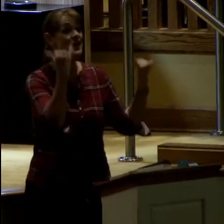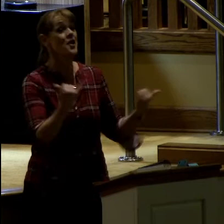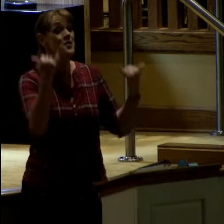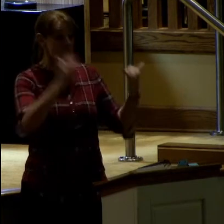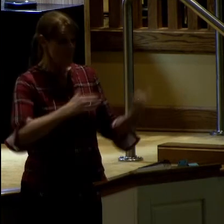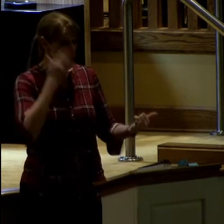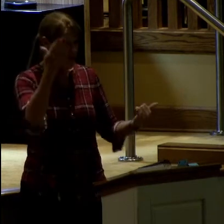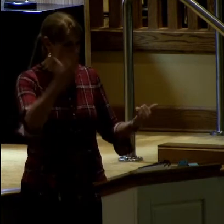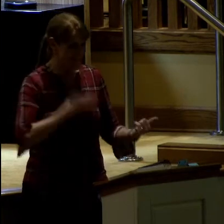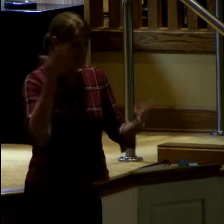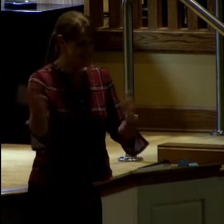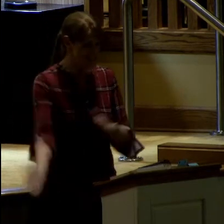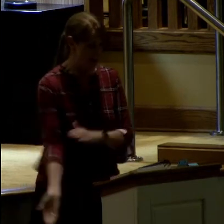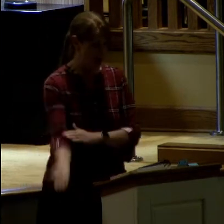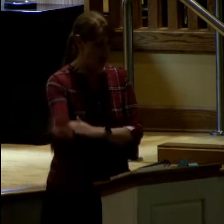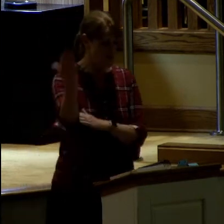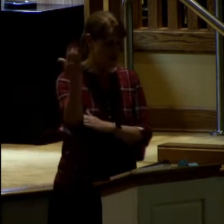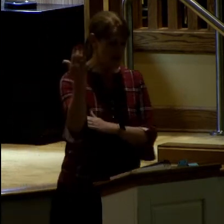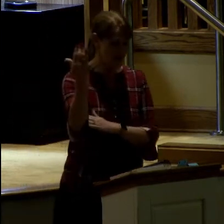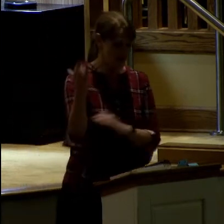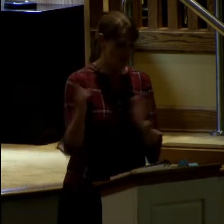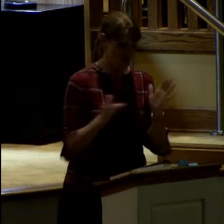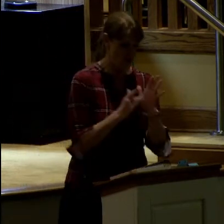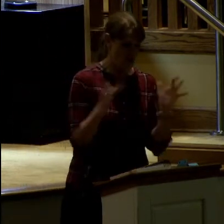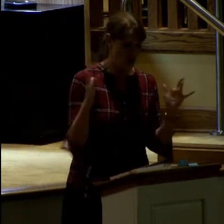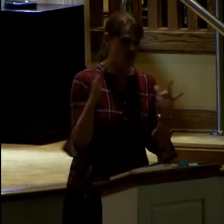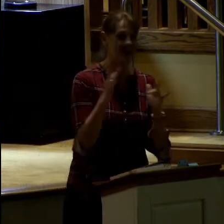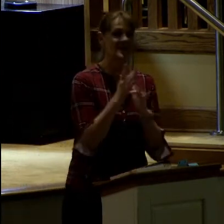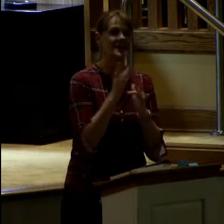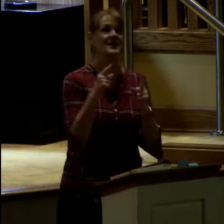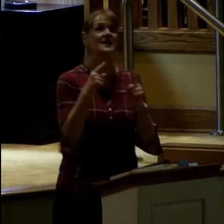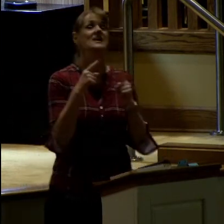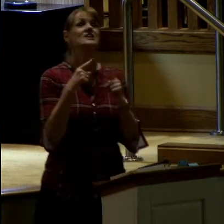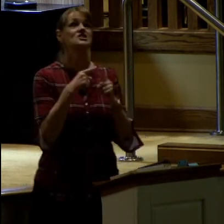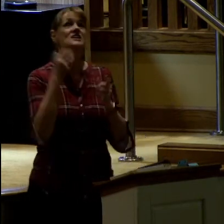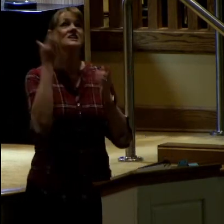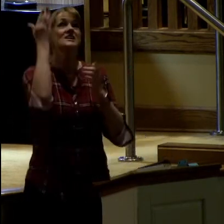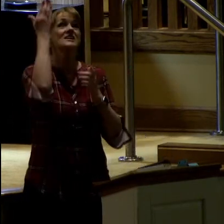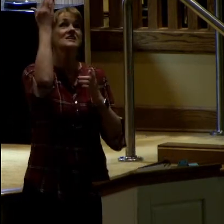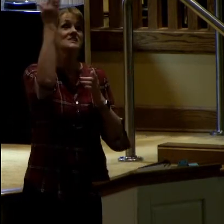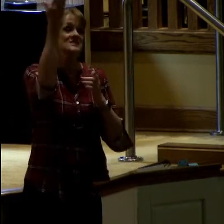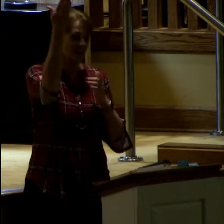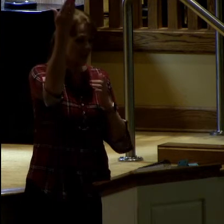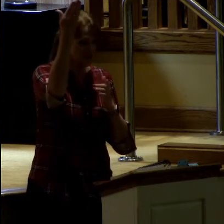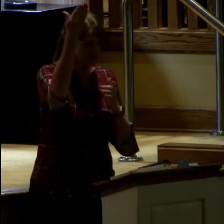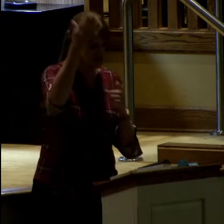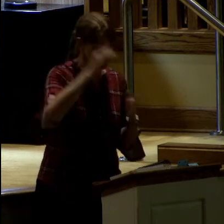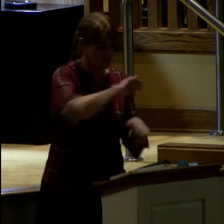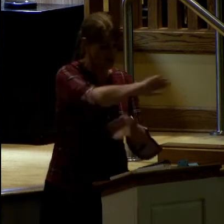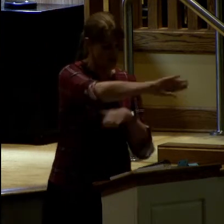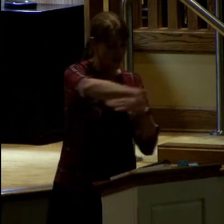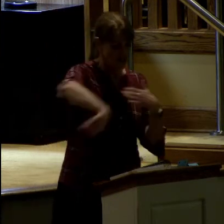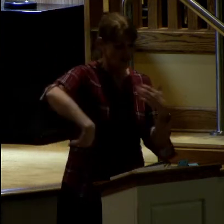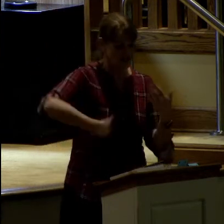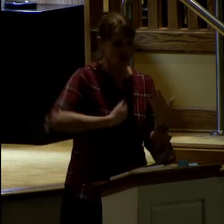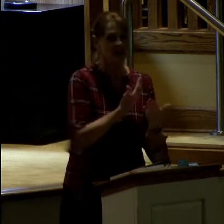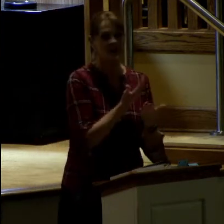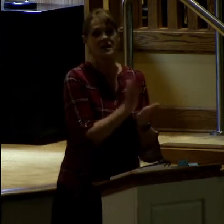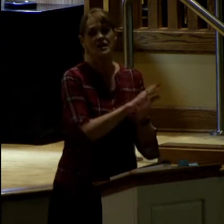thee on this happy morning, Jesus.